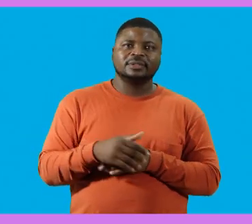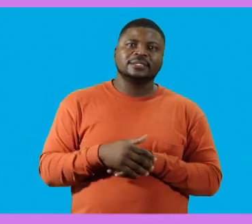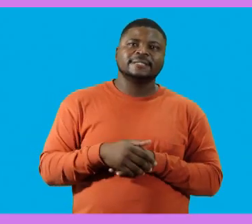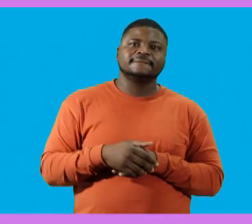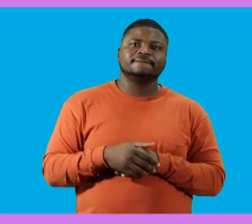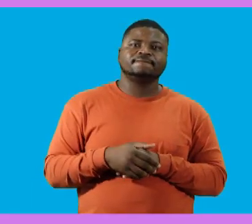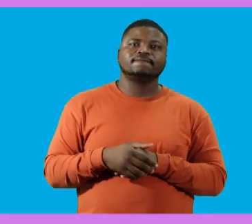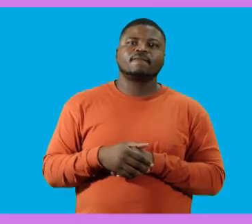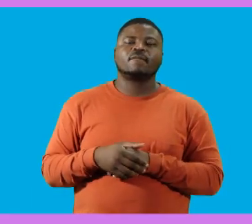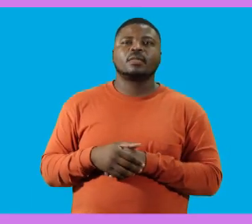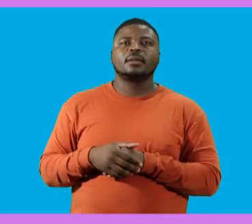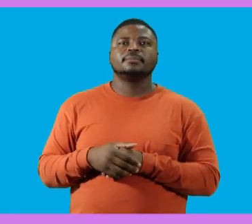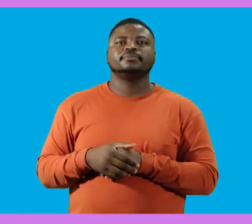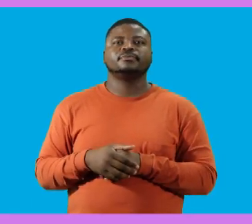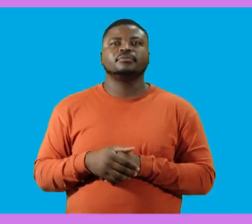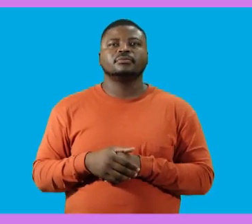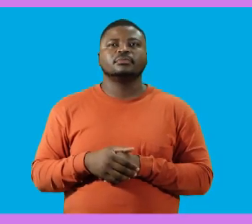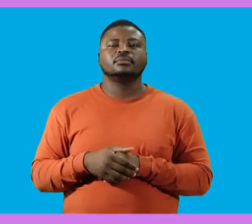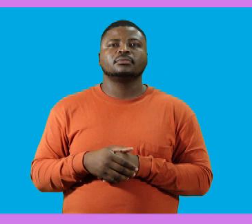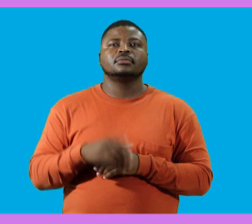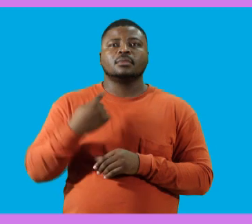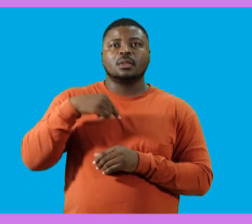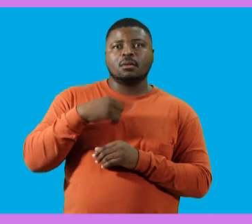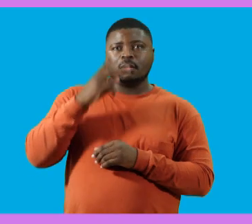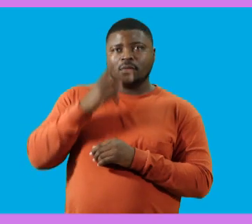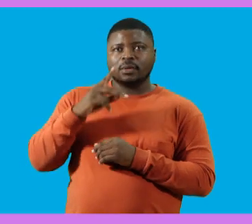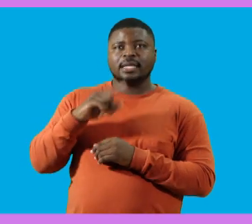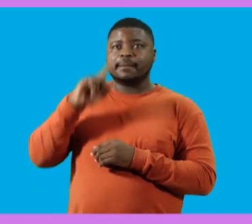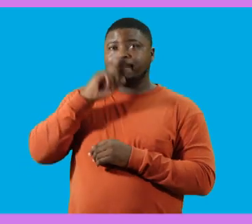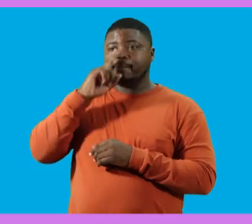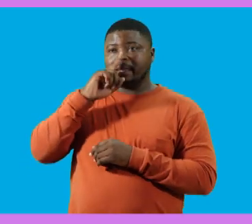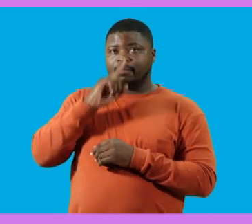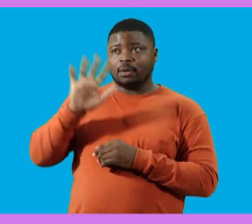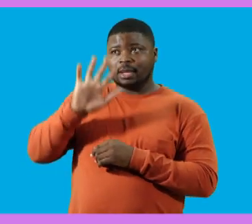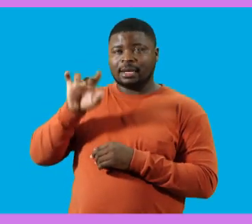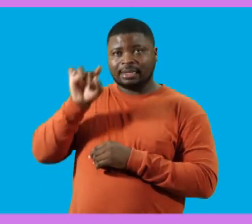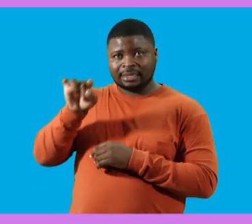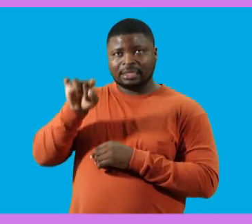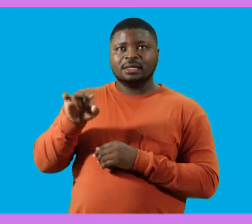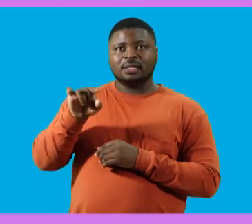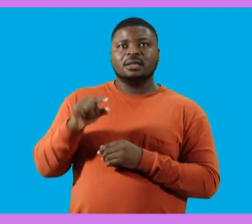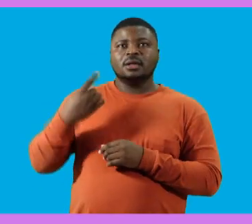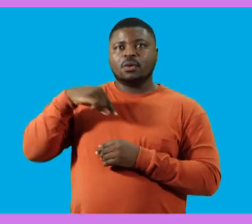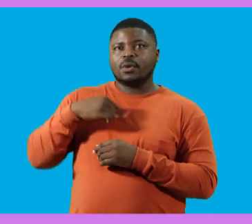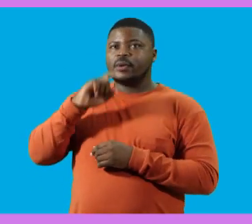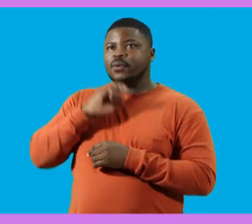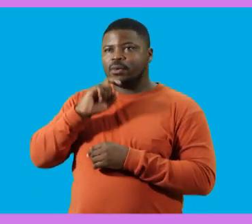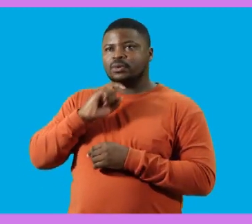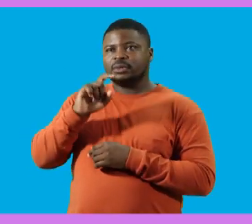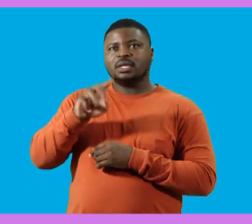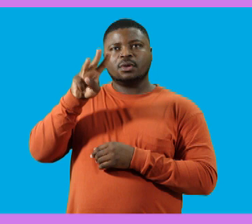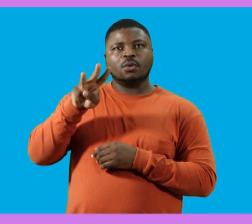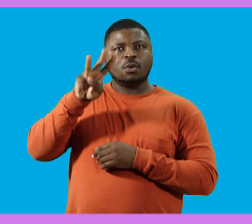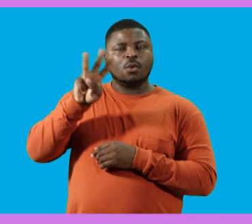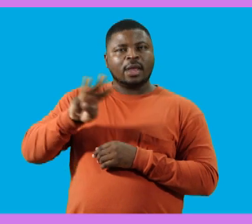Then, if we look at the purple part, we are using the